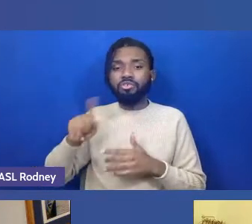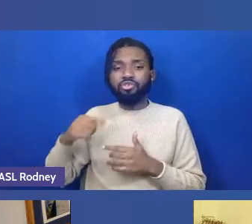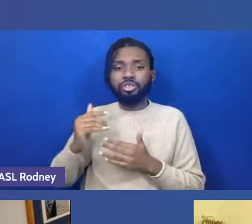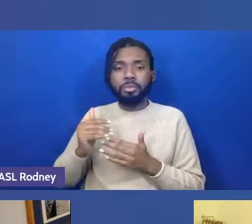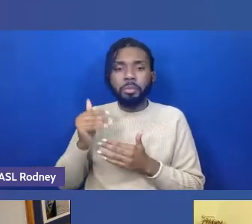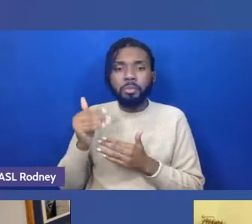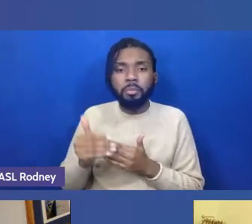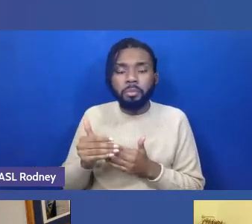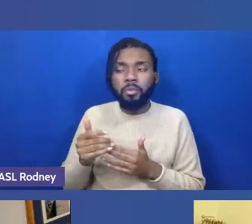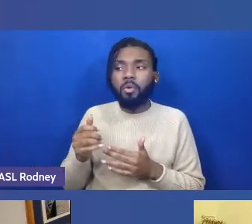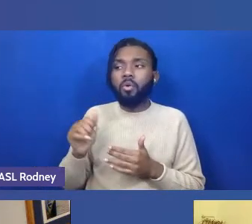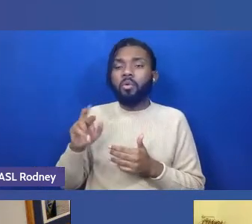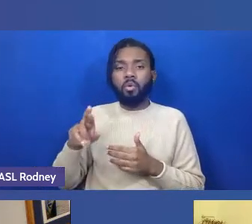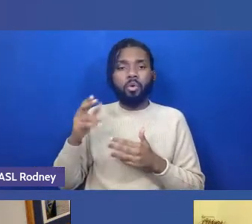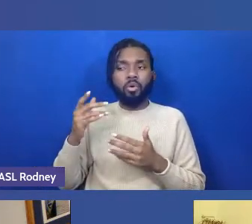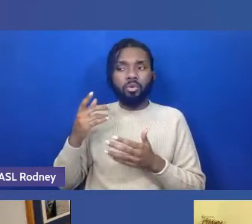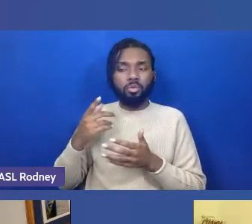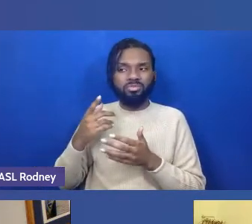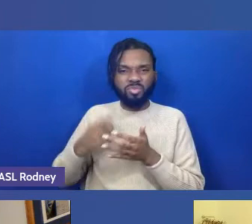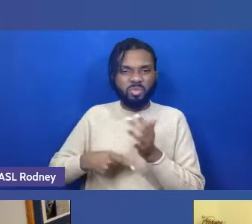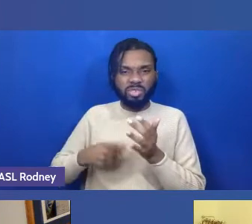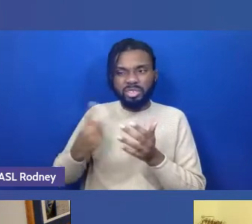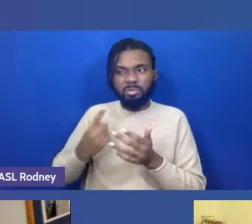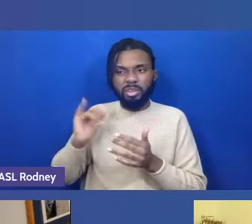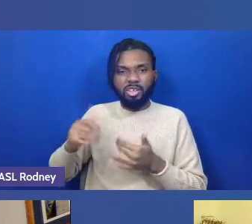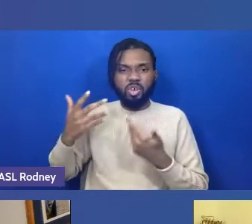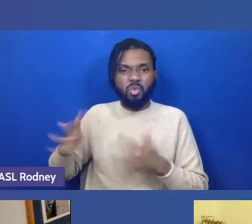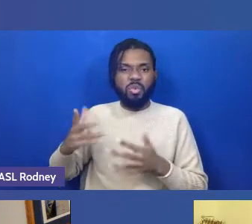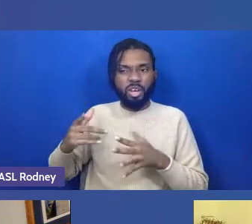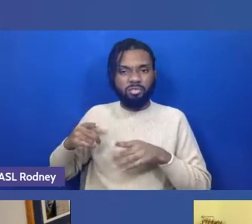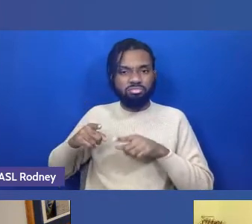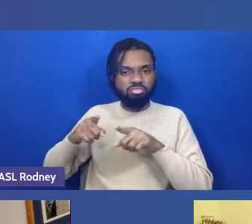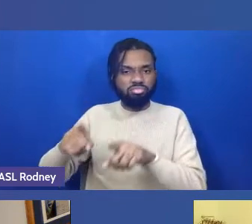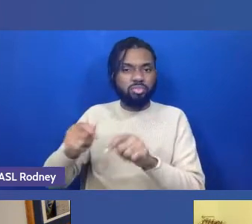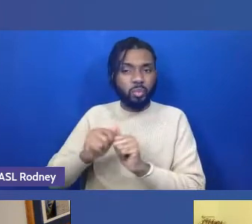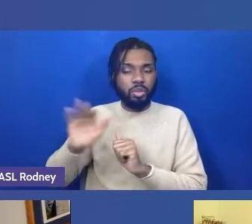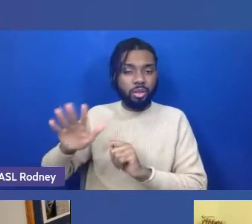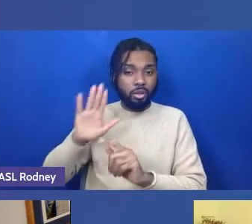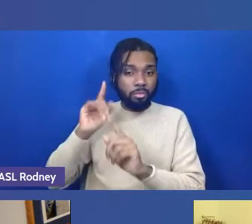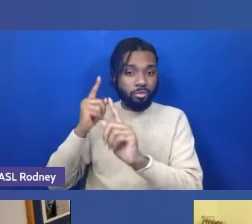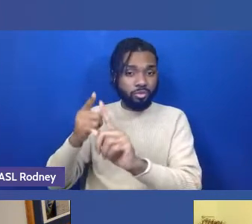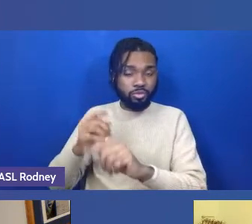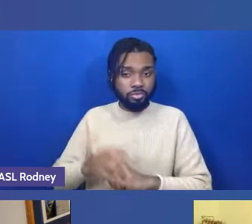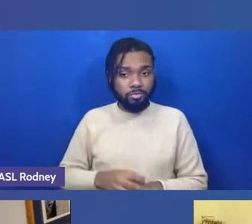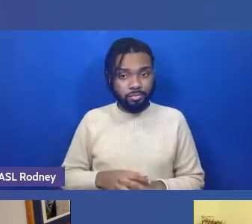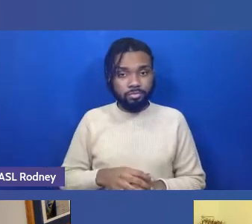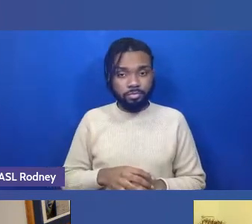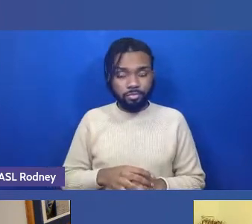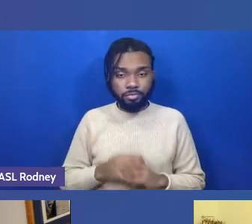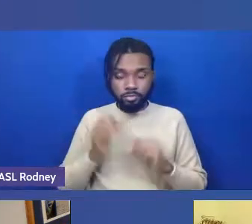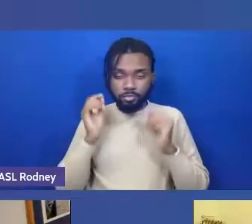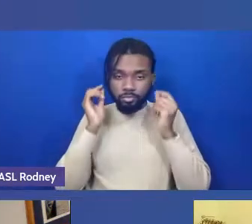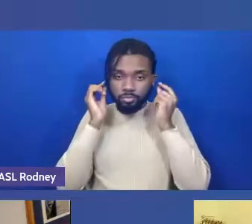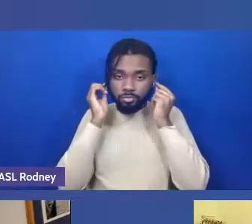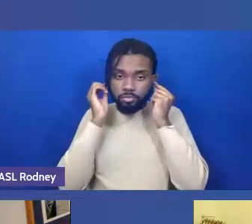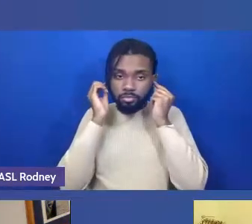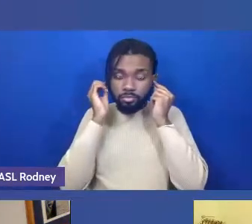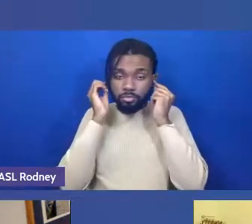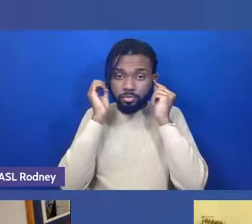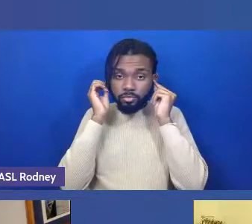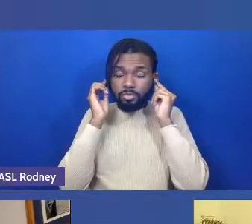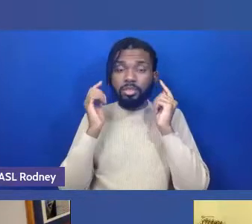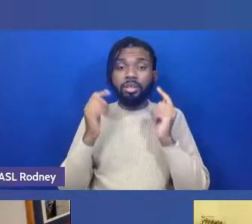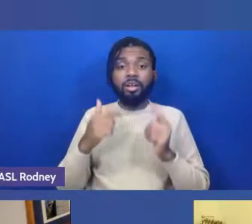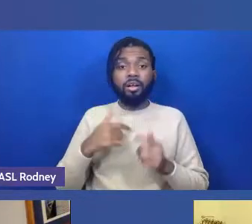that is really aligned with what I know their values and goals and mission to be. And I do believe in the value